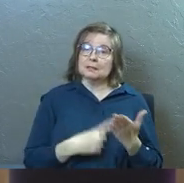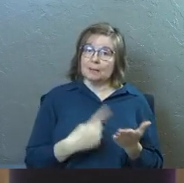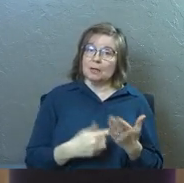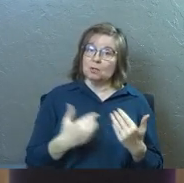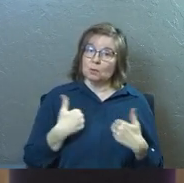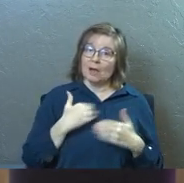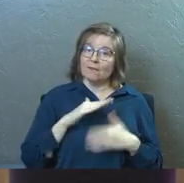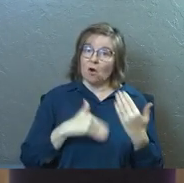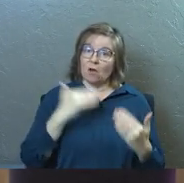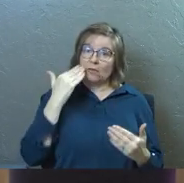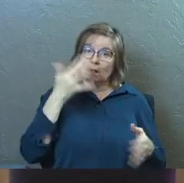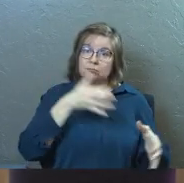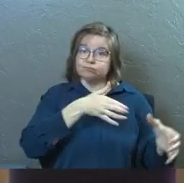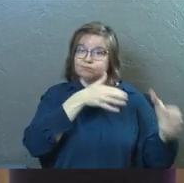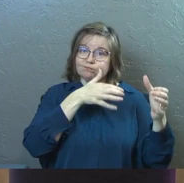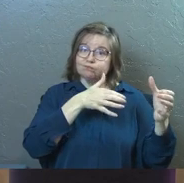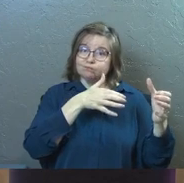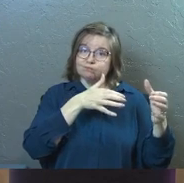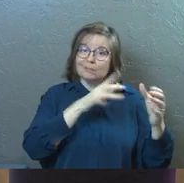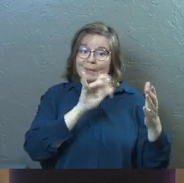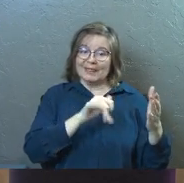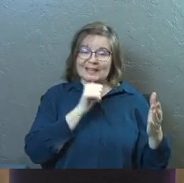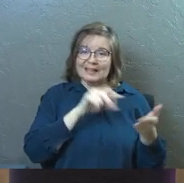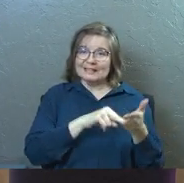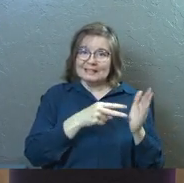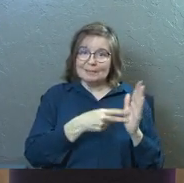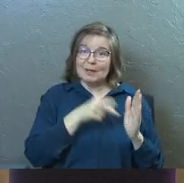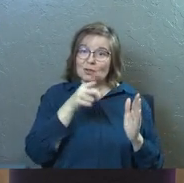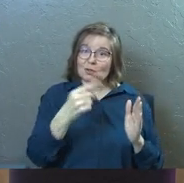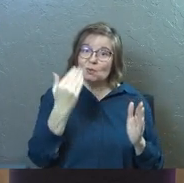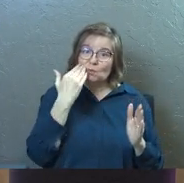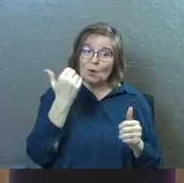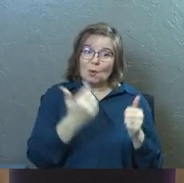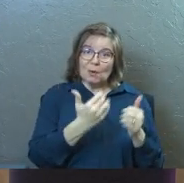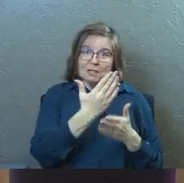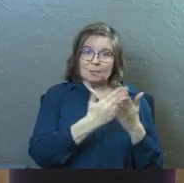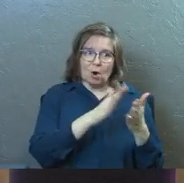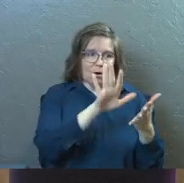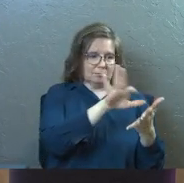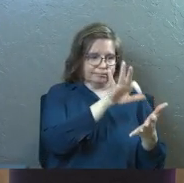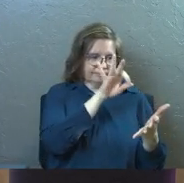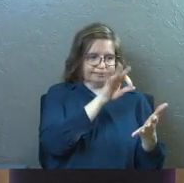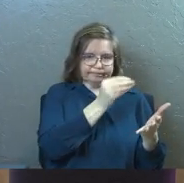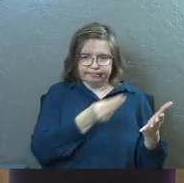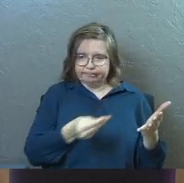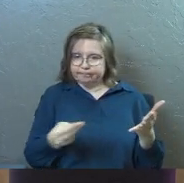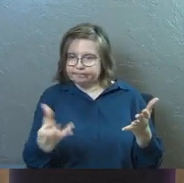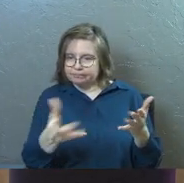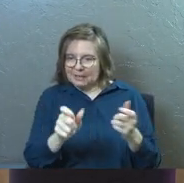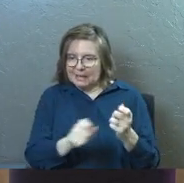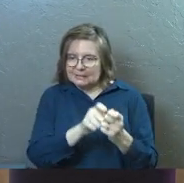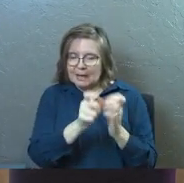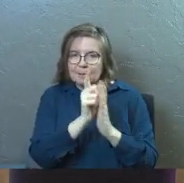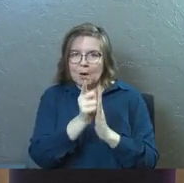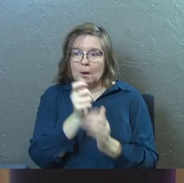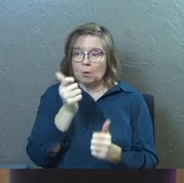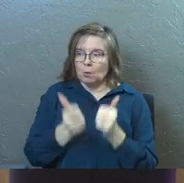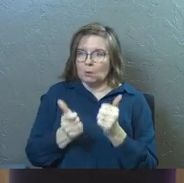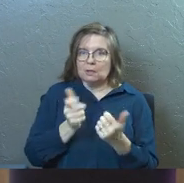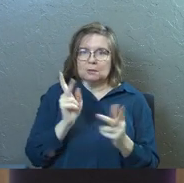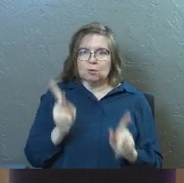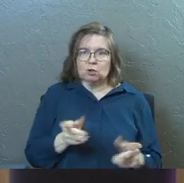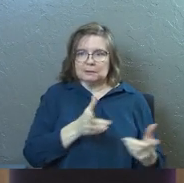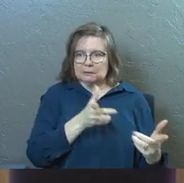Sometimes you can have all the knowledge in the world, but that doesn't mean that you know which part of the knowledge you're supposed to share in the moment with which